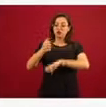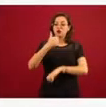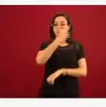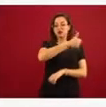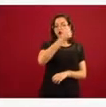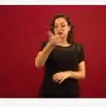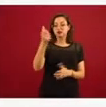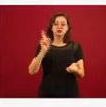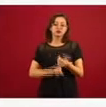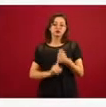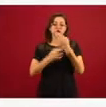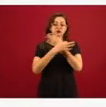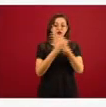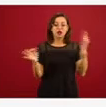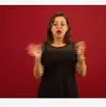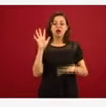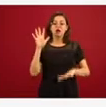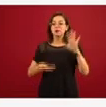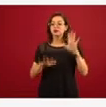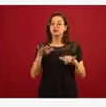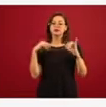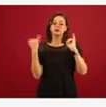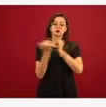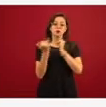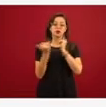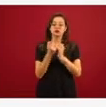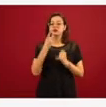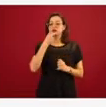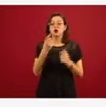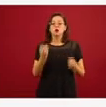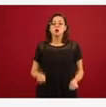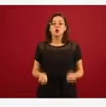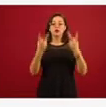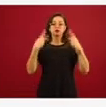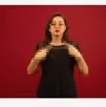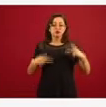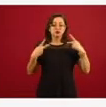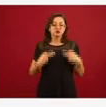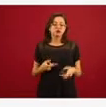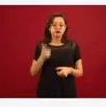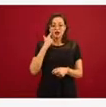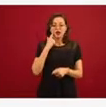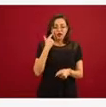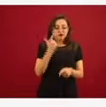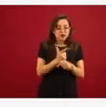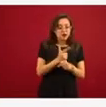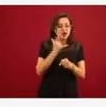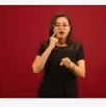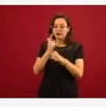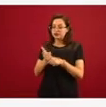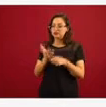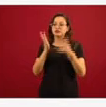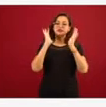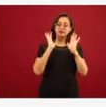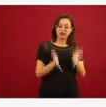are constantly updating their information and reporting their own cases.